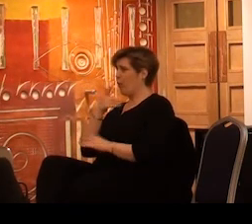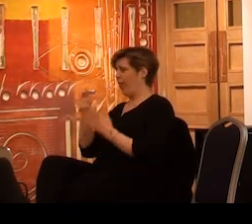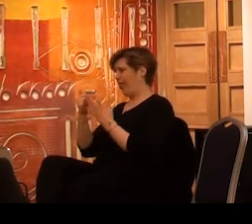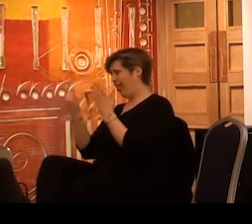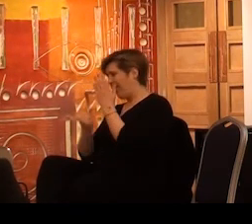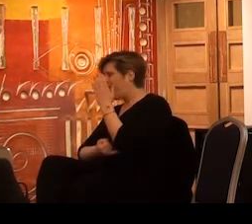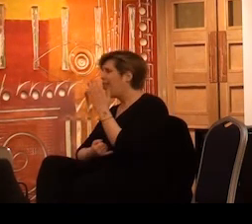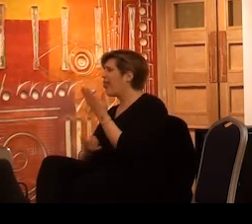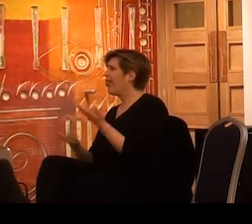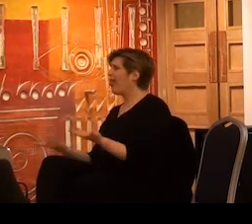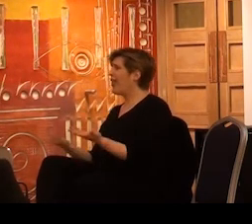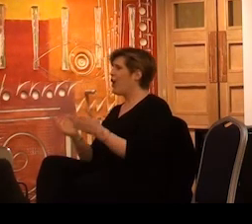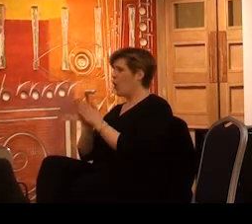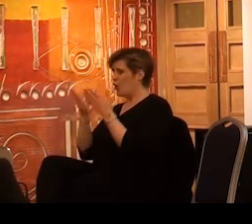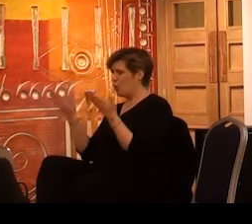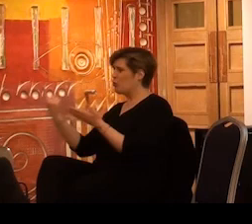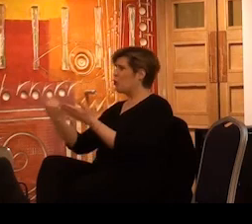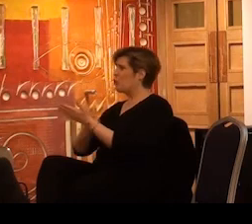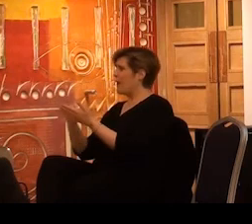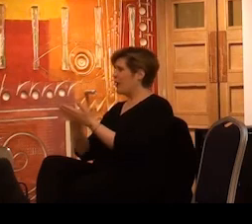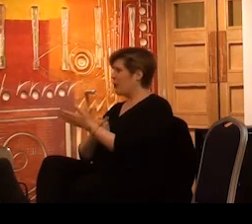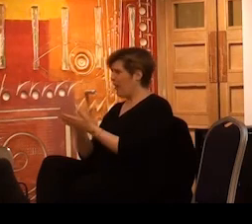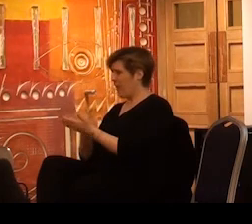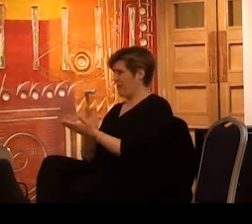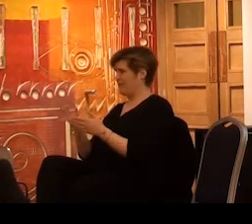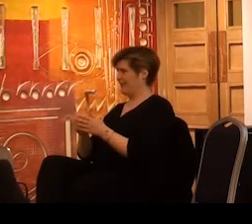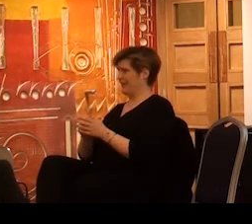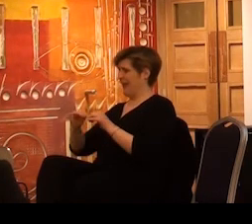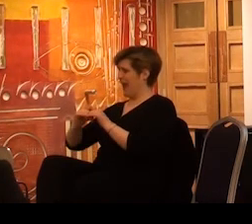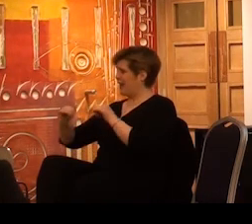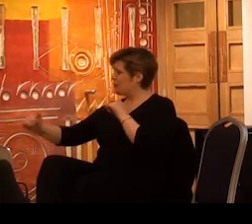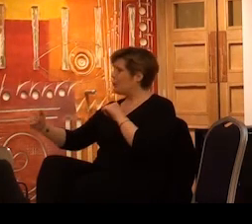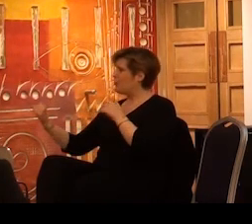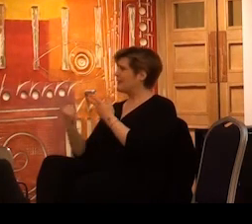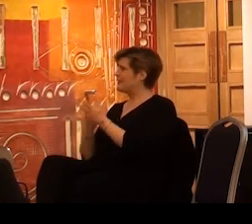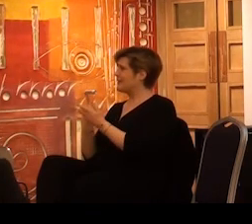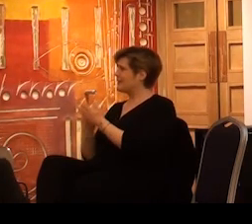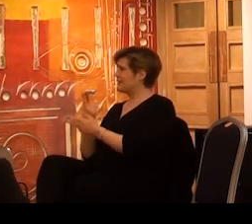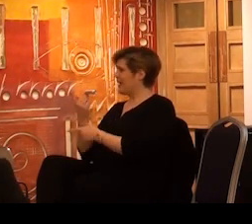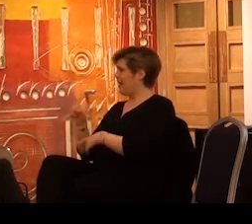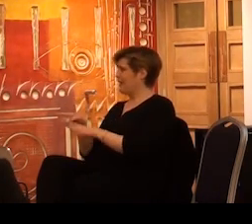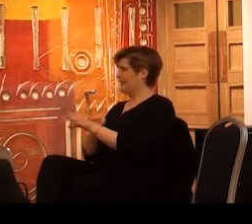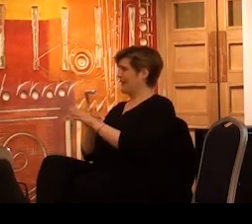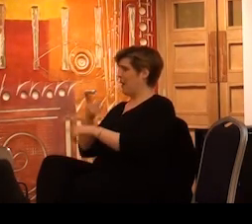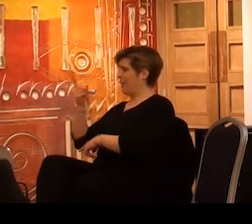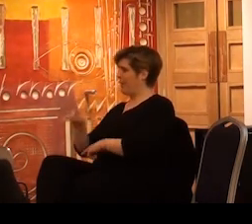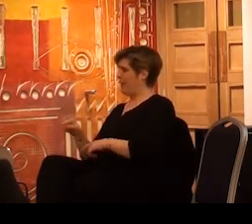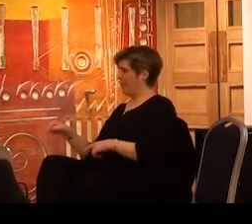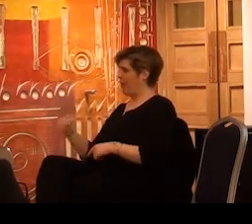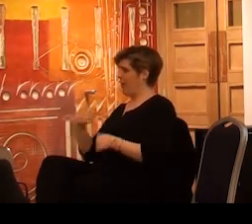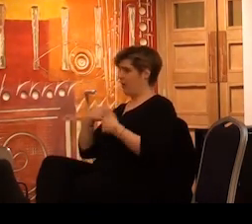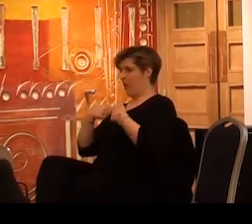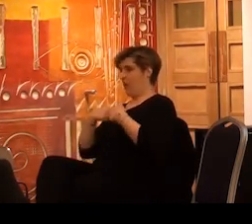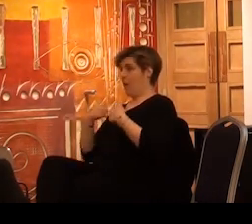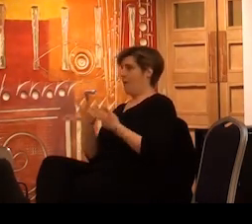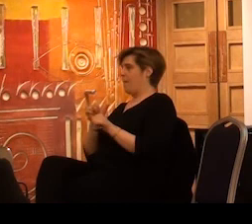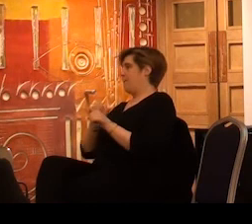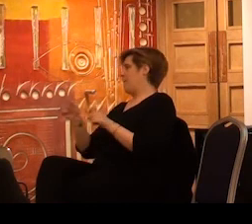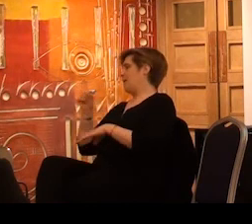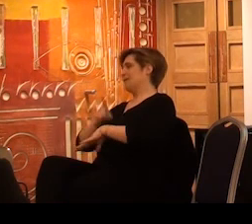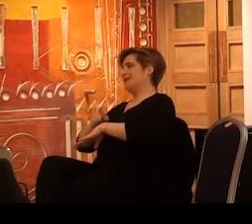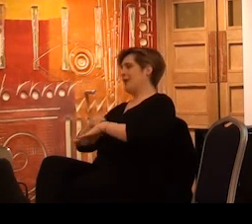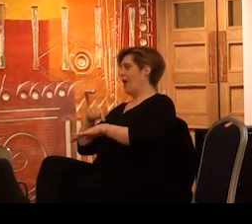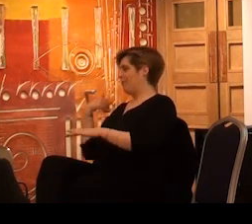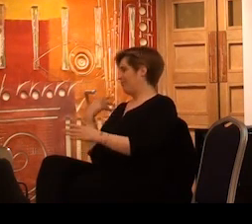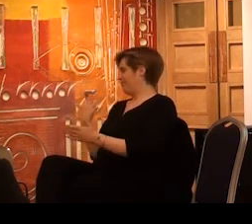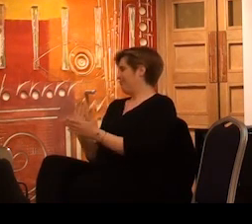curriculum offer is actually excluding some of our young people. Yeah? I am having the best time of my life at the moment throughout the